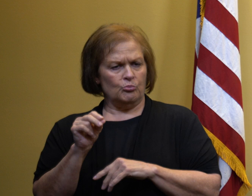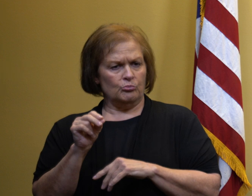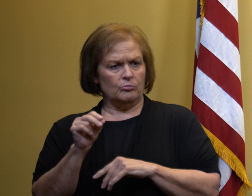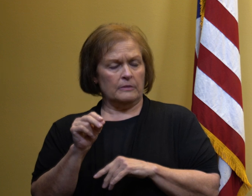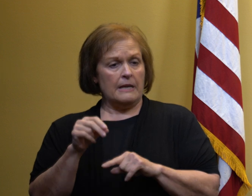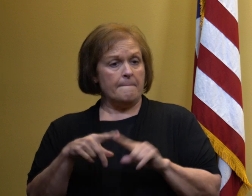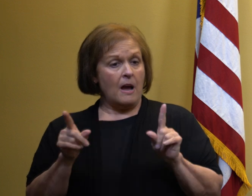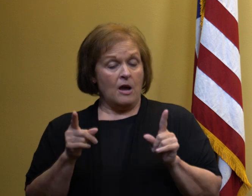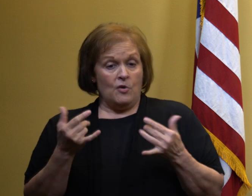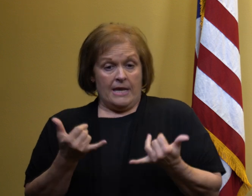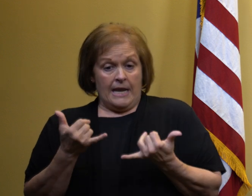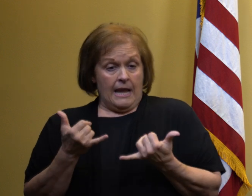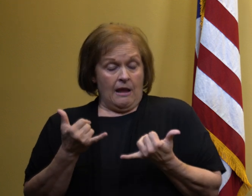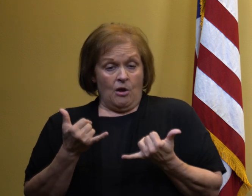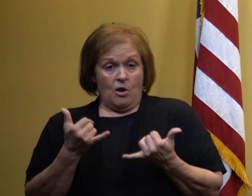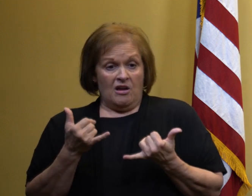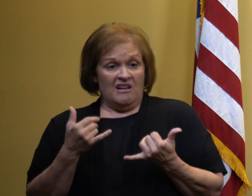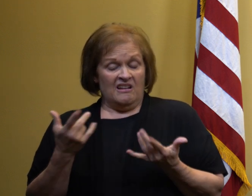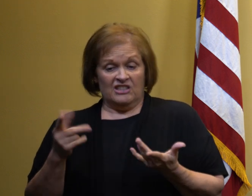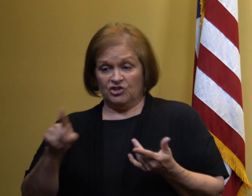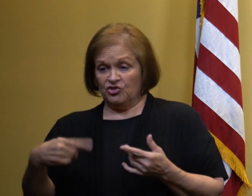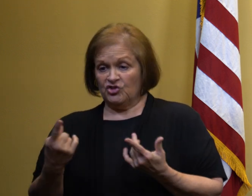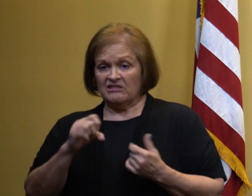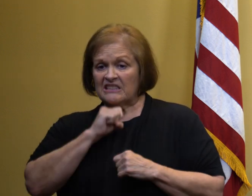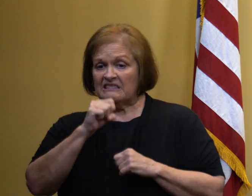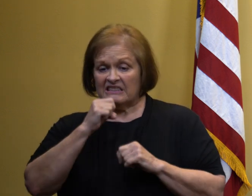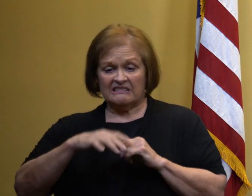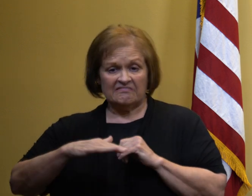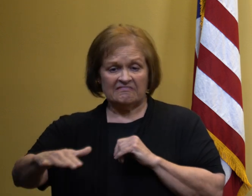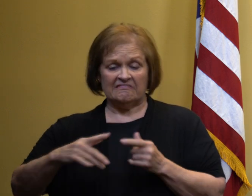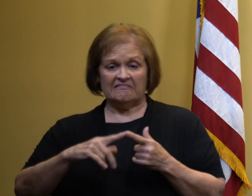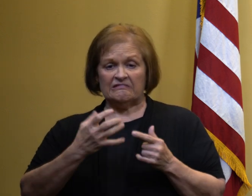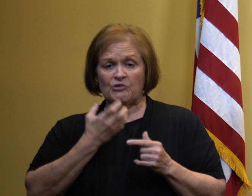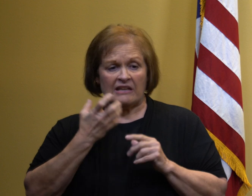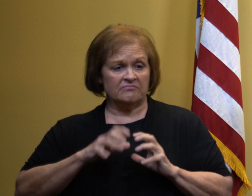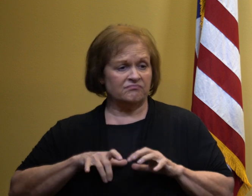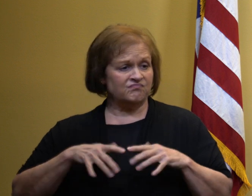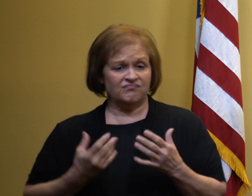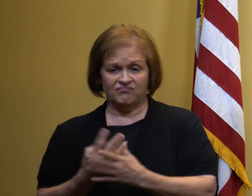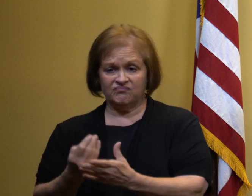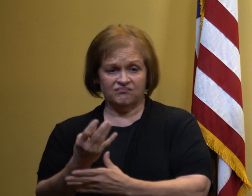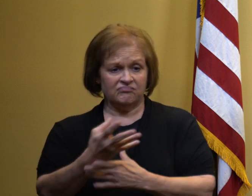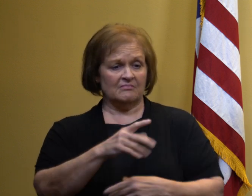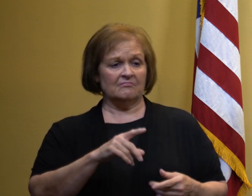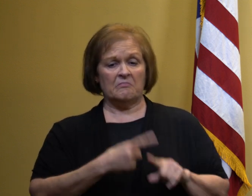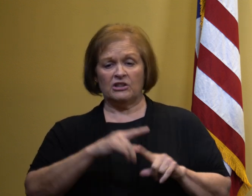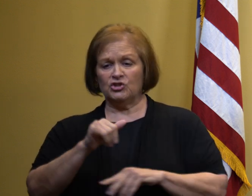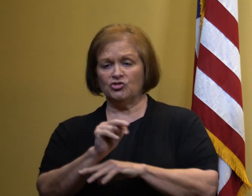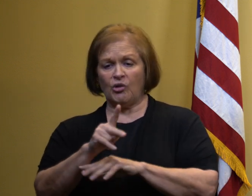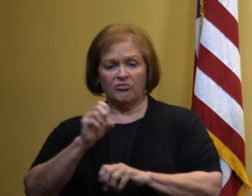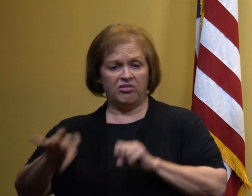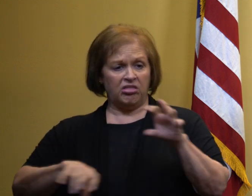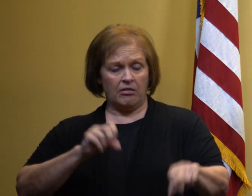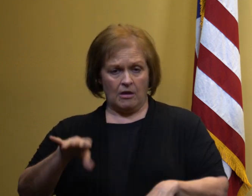complex. But all right now remains is concrete slab, overgrown vegetation, and of course junk and debris. This will